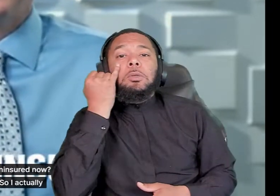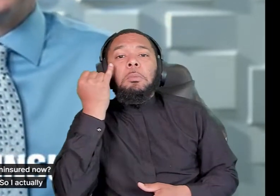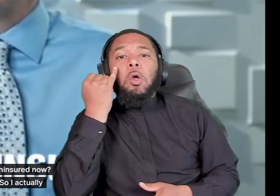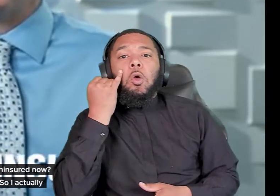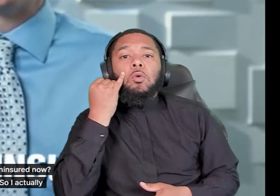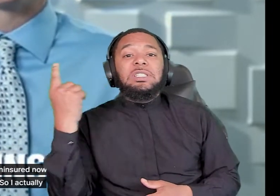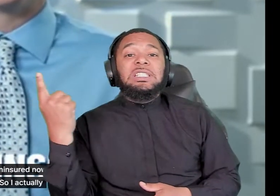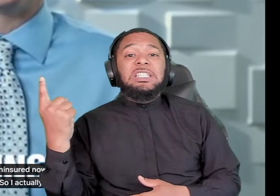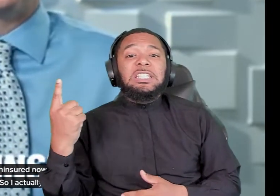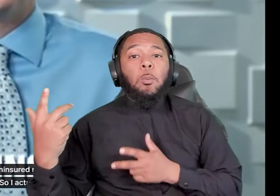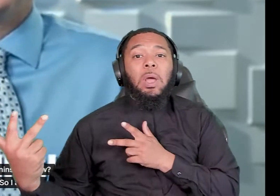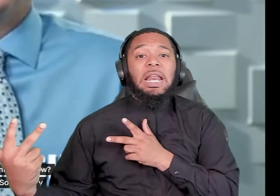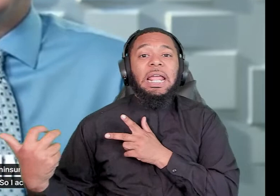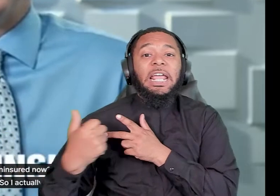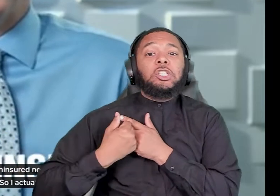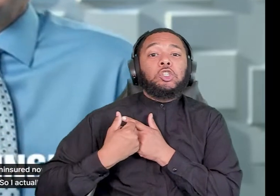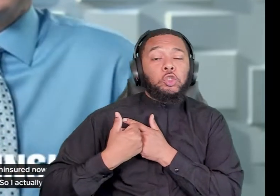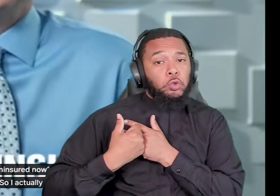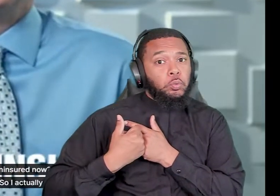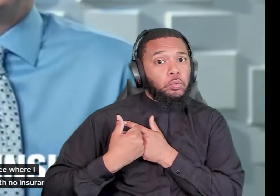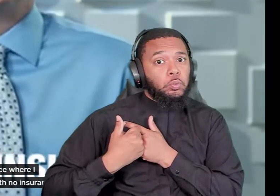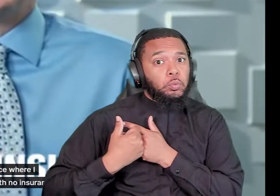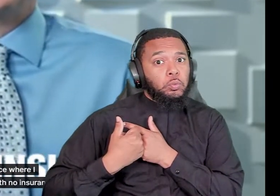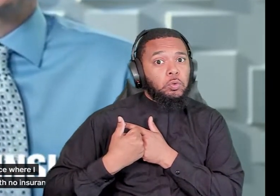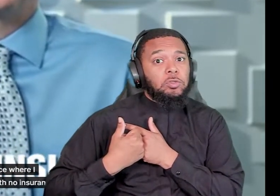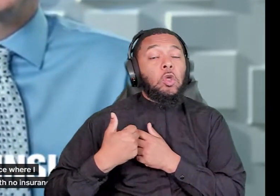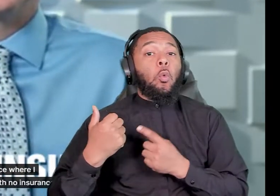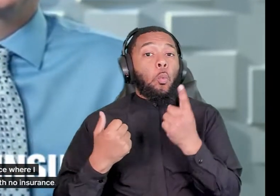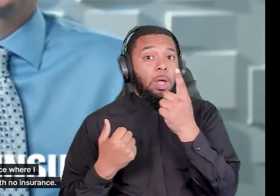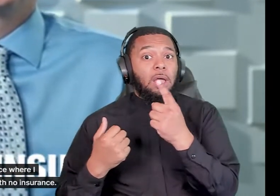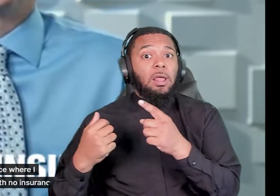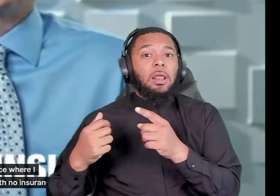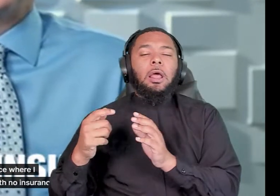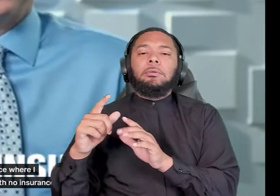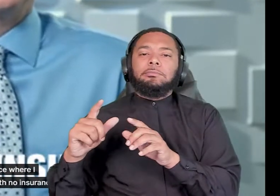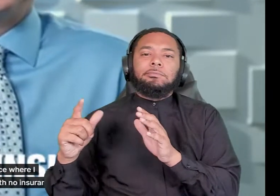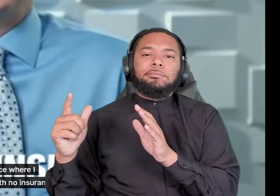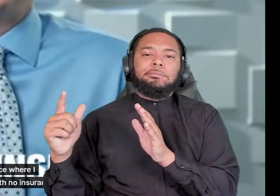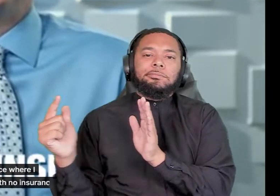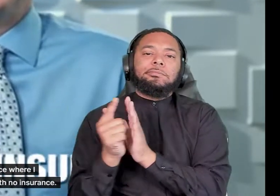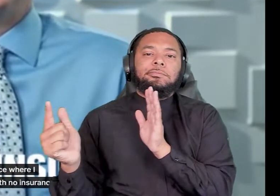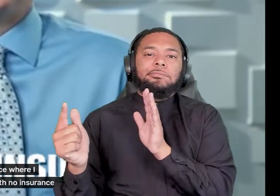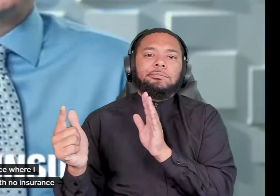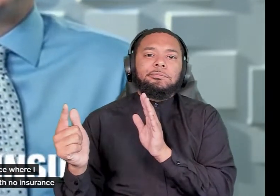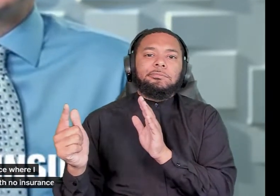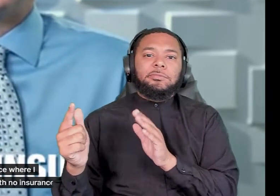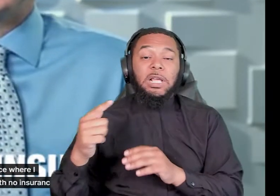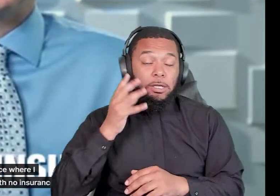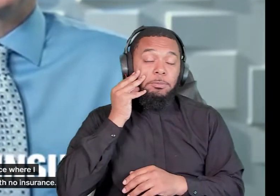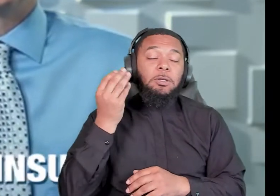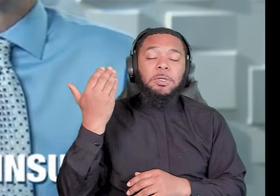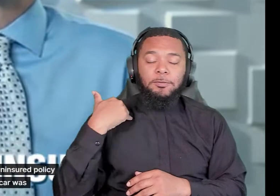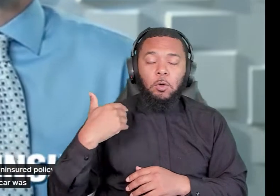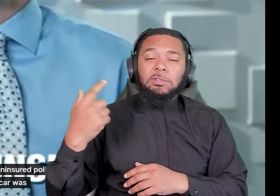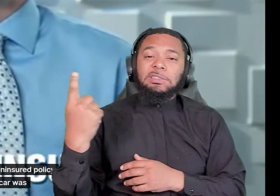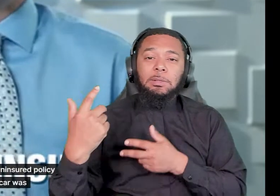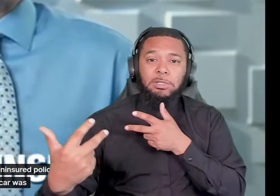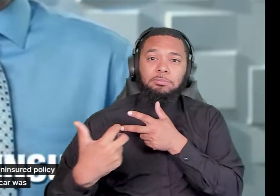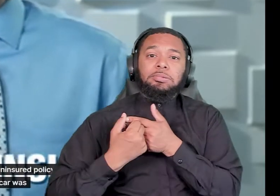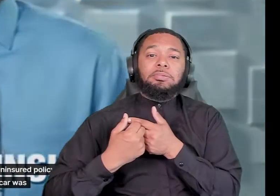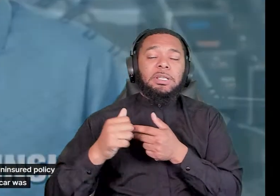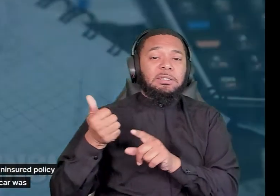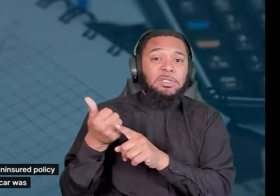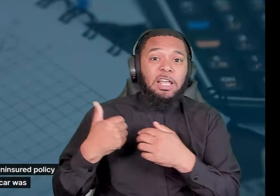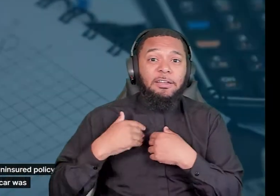uninsured? Now, one, they broke the law. So I actually got into an accident once where I had somebody who hit me with no insurance. So